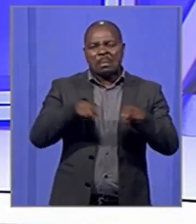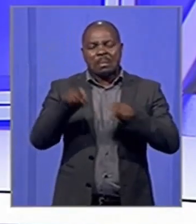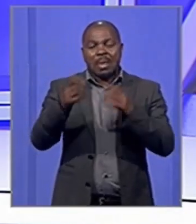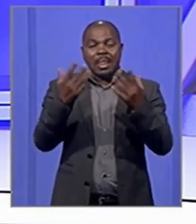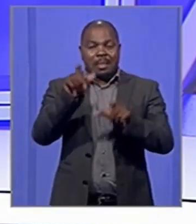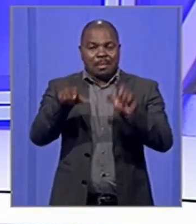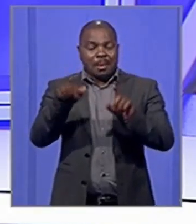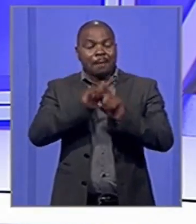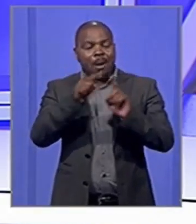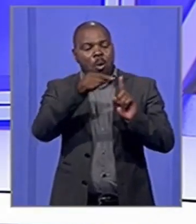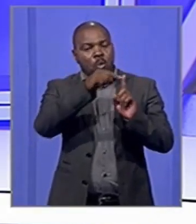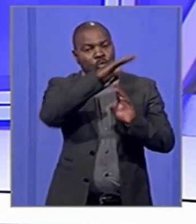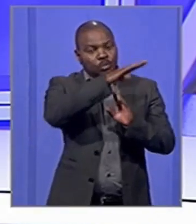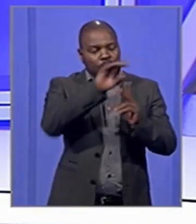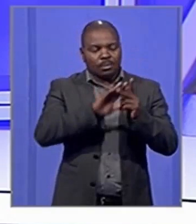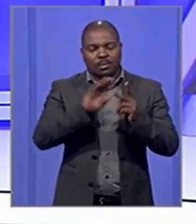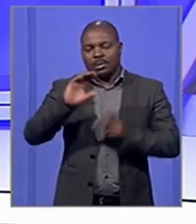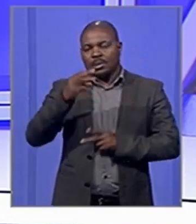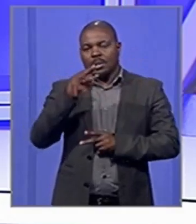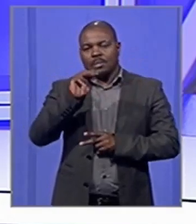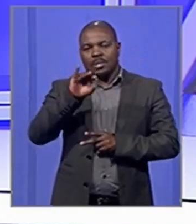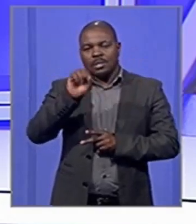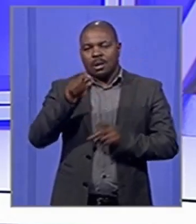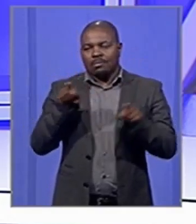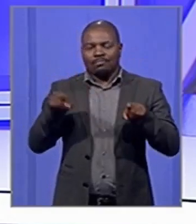Emmerson Mnangagwa le Nelson Chamisa.